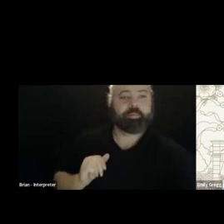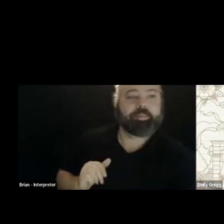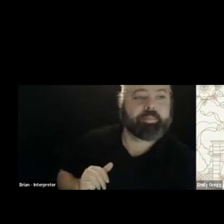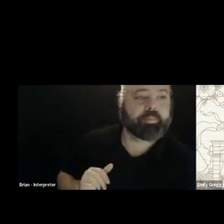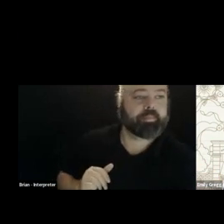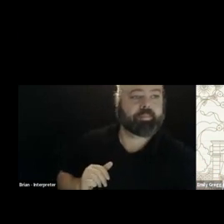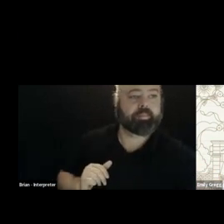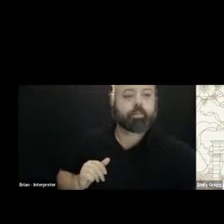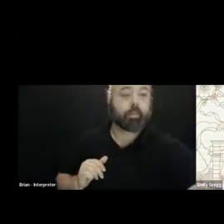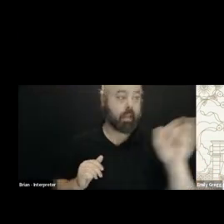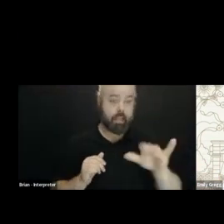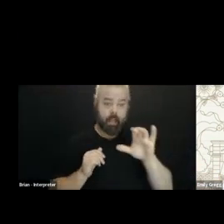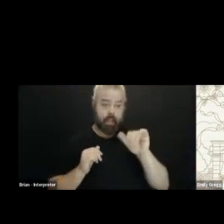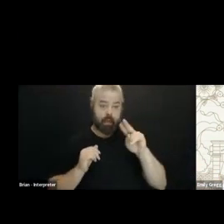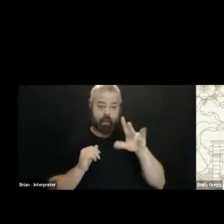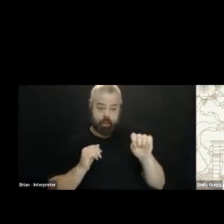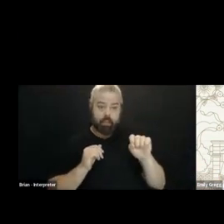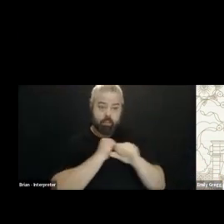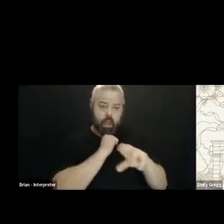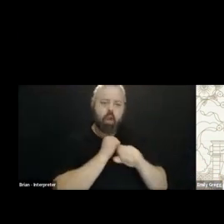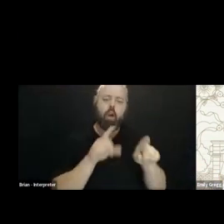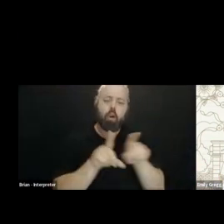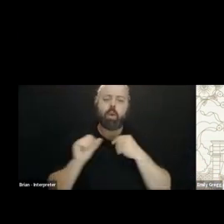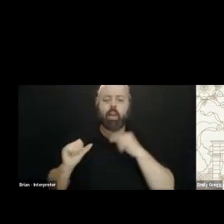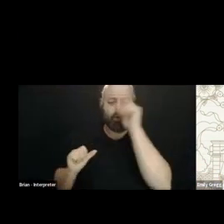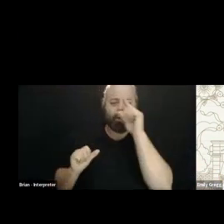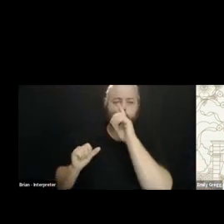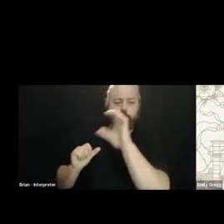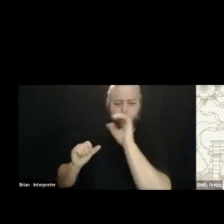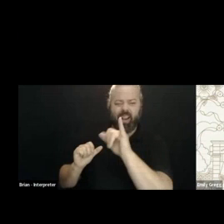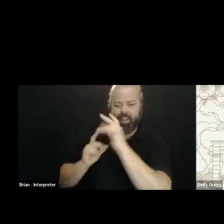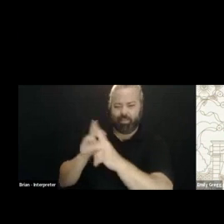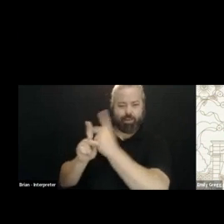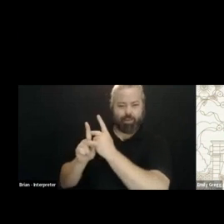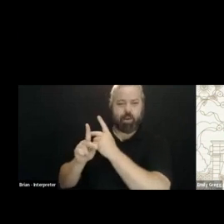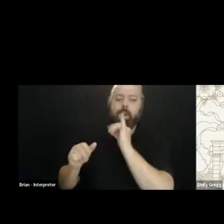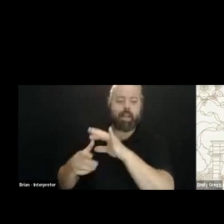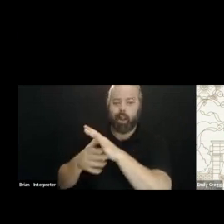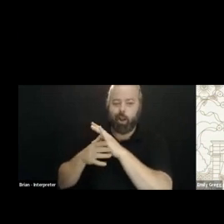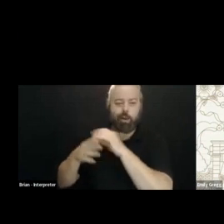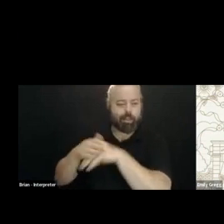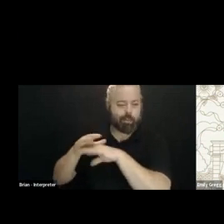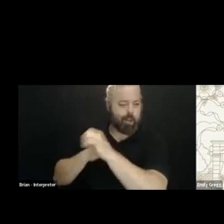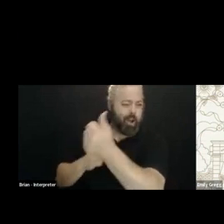also had a Google Doc version of it, so that content was somewhere else and accessible somewhere else.